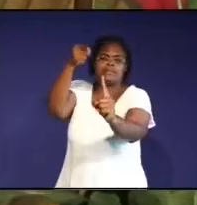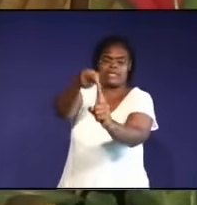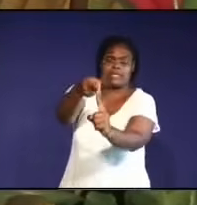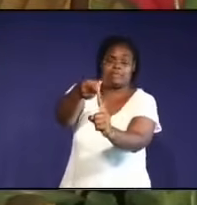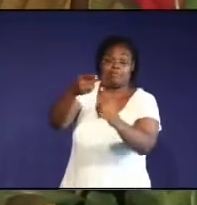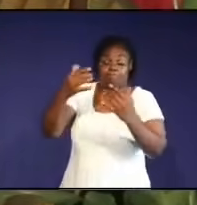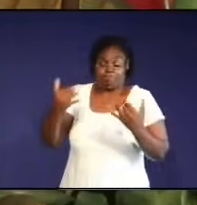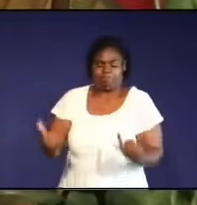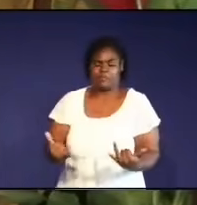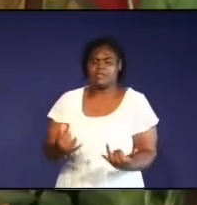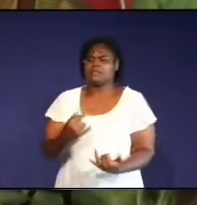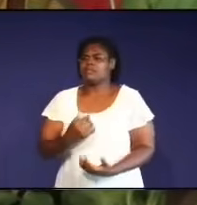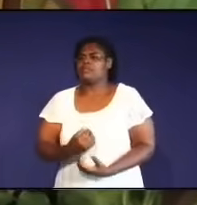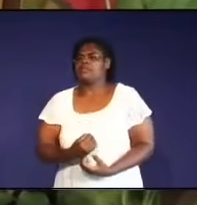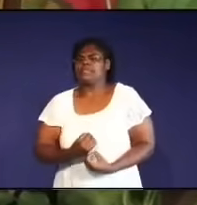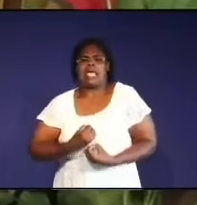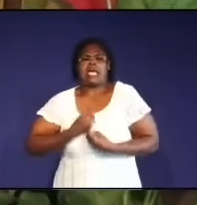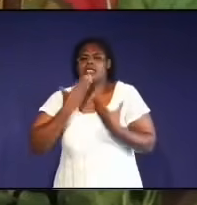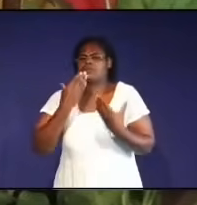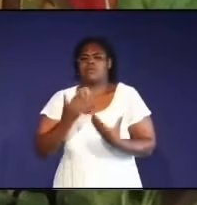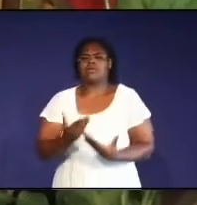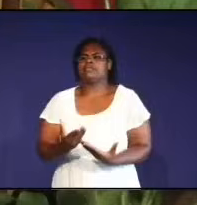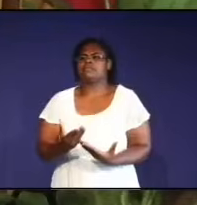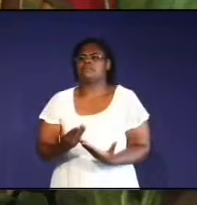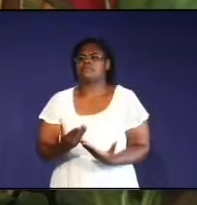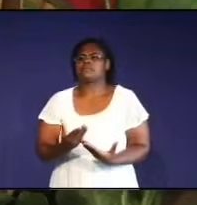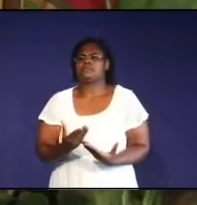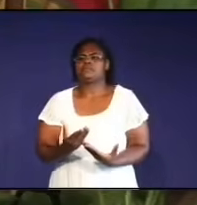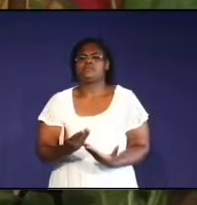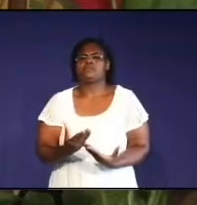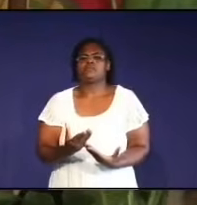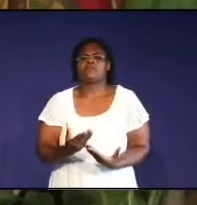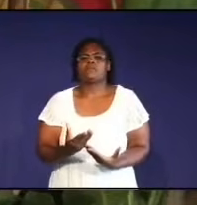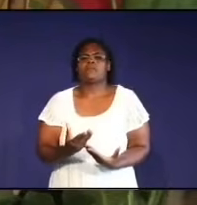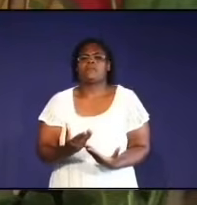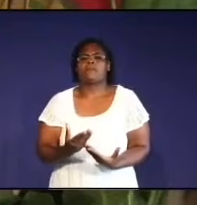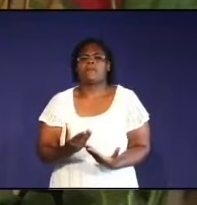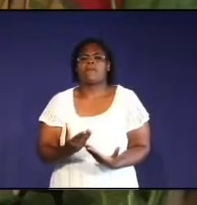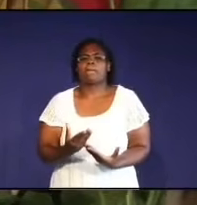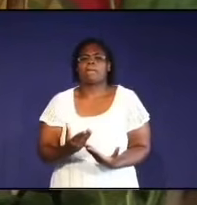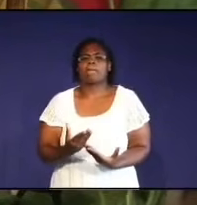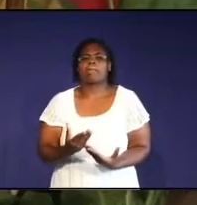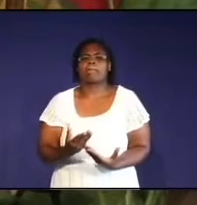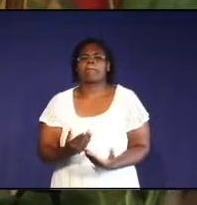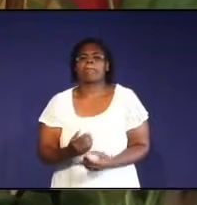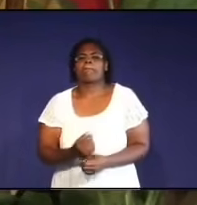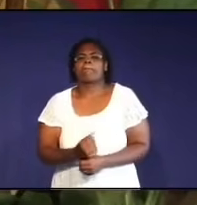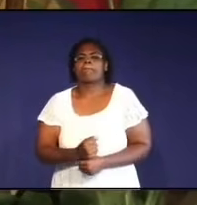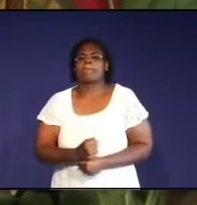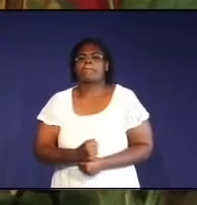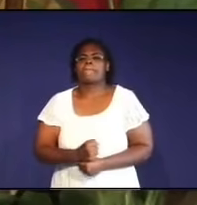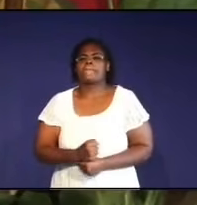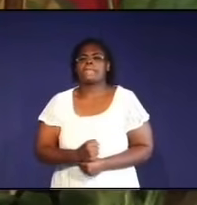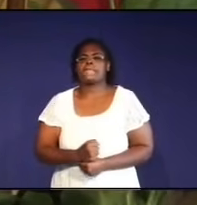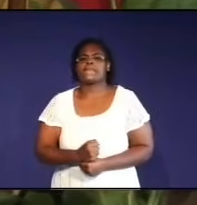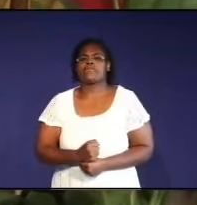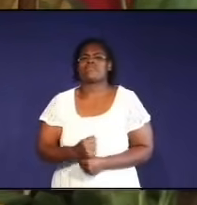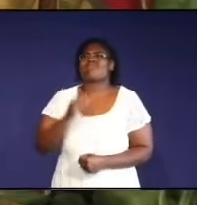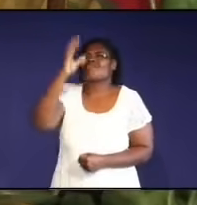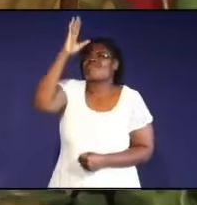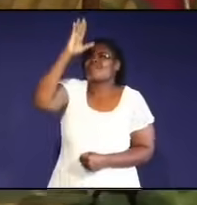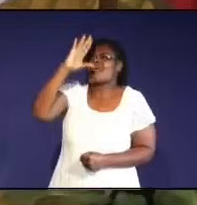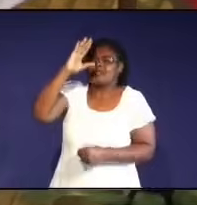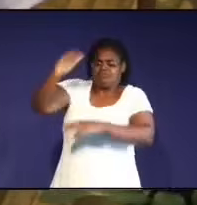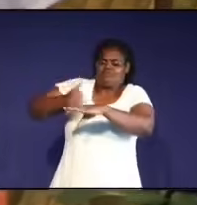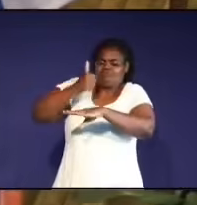now? Can I say what's come to my mind? You won't stone me? I gotta say it to you. God